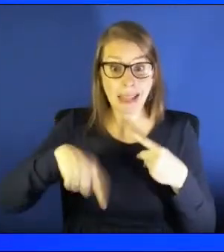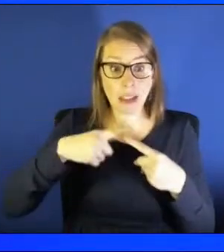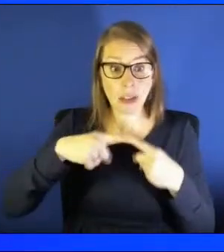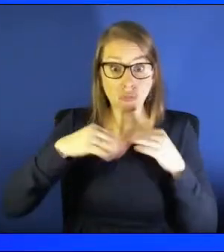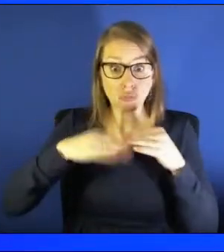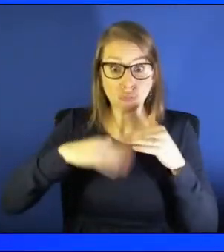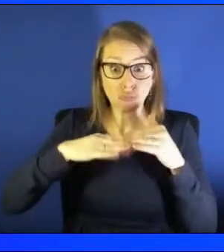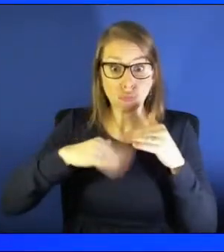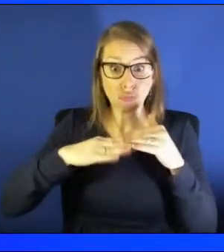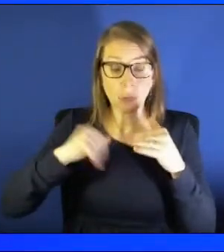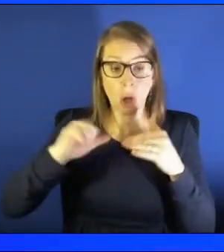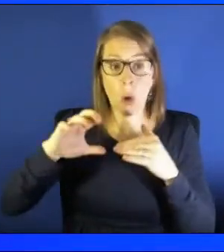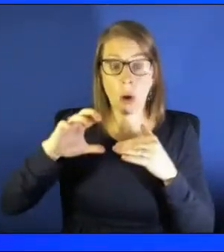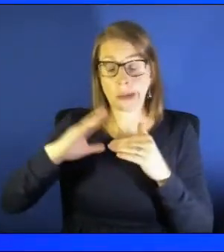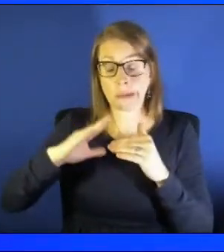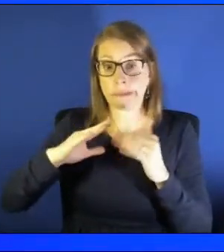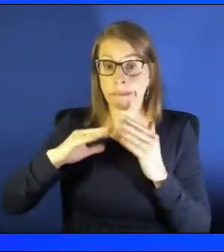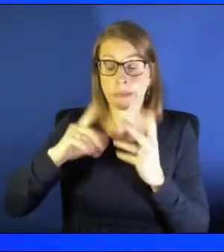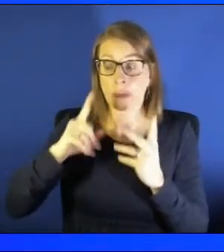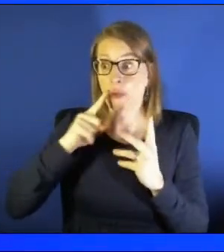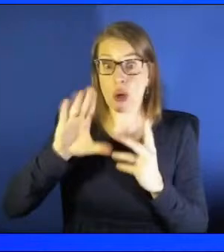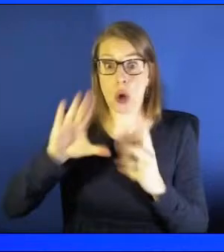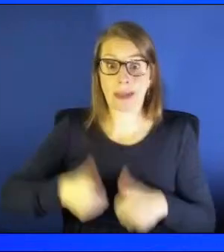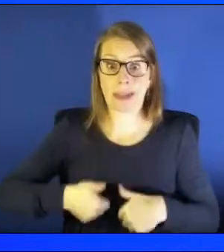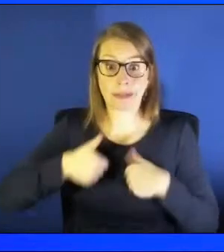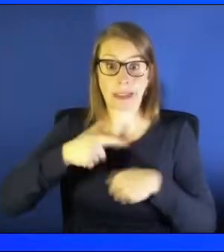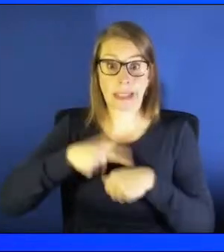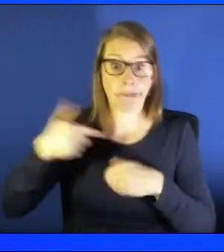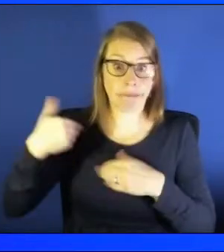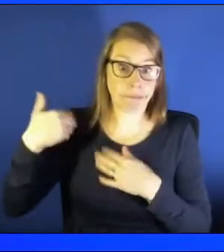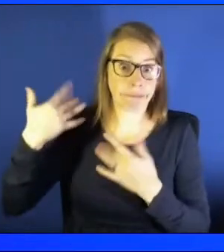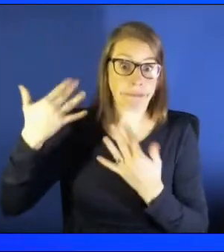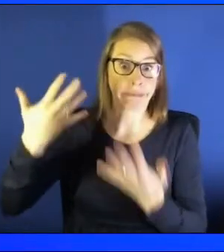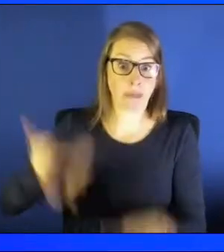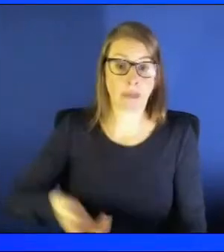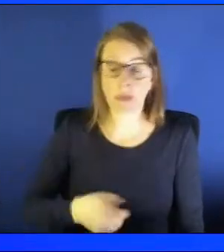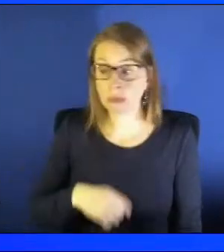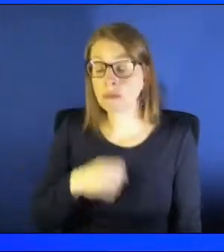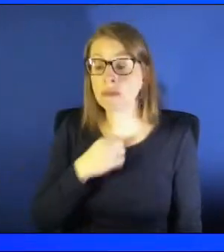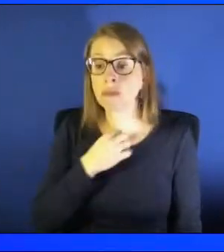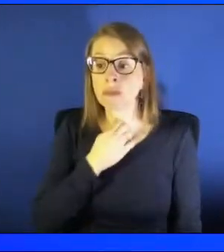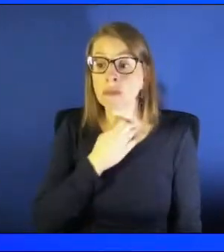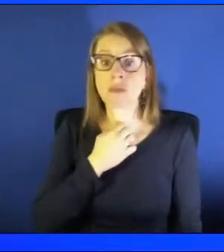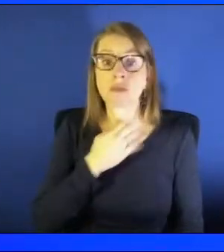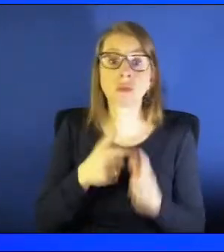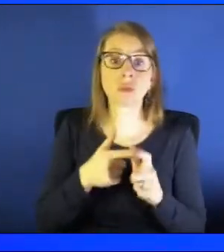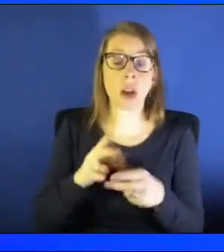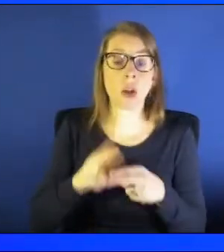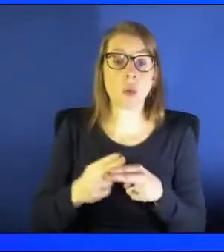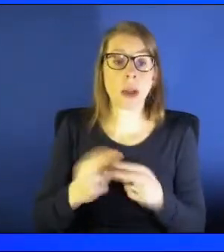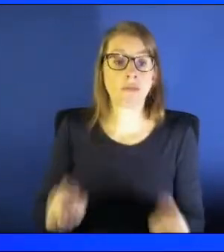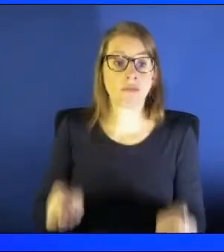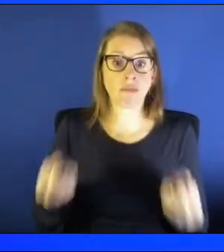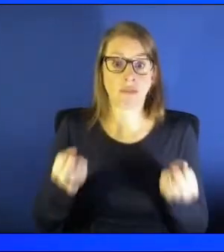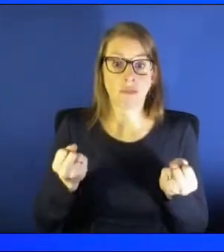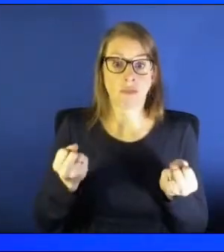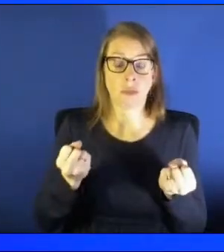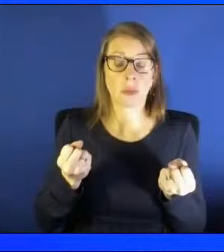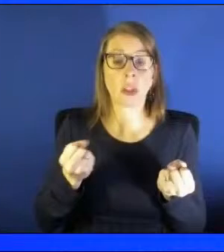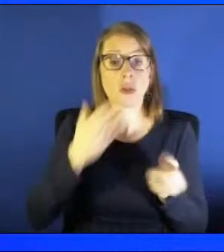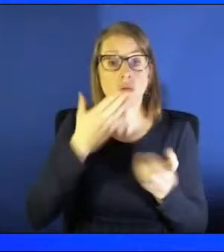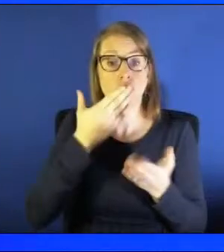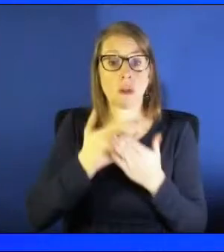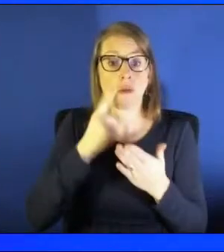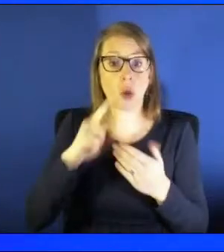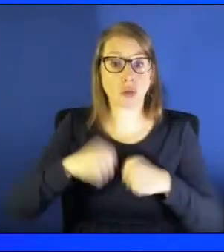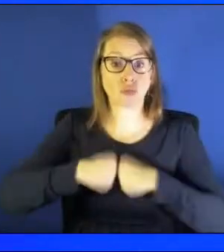your lifetime. And actually we know that running and weight-bearing exercise is actually healthy for our joints. So we want to stay active. We